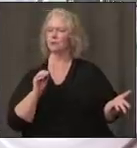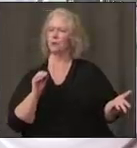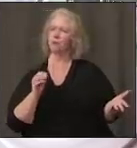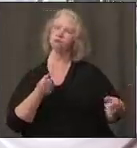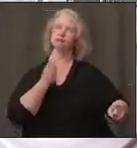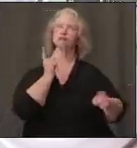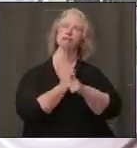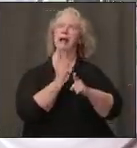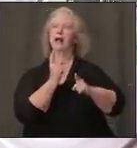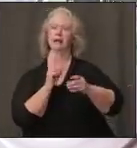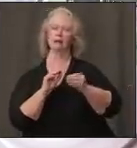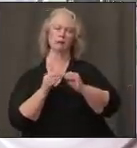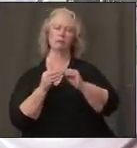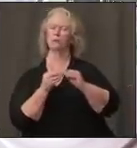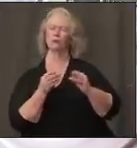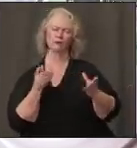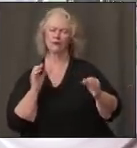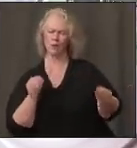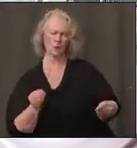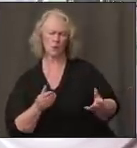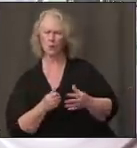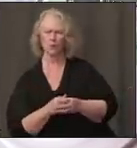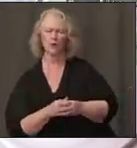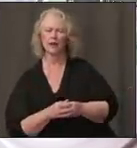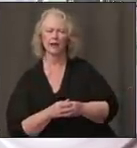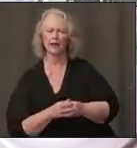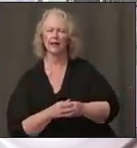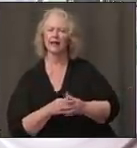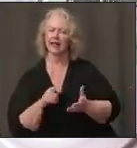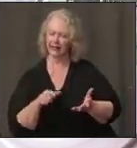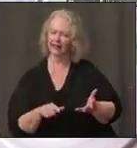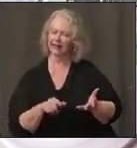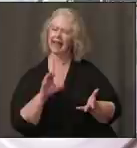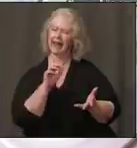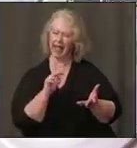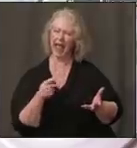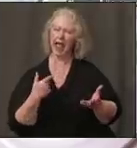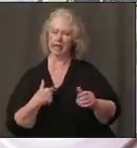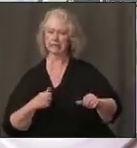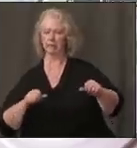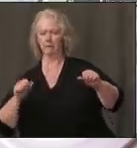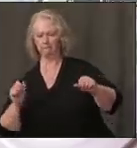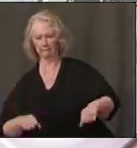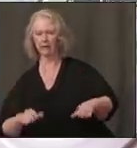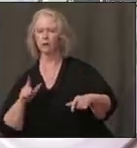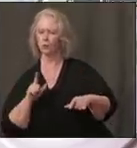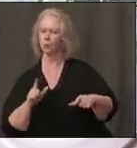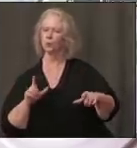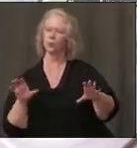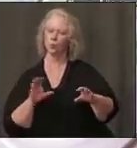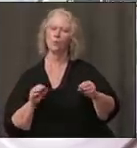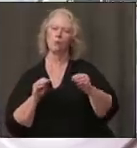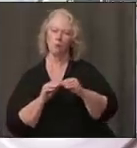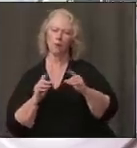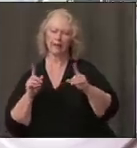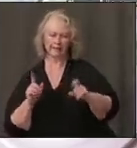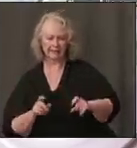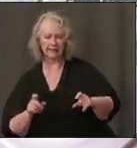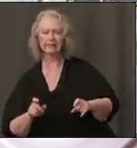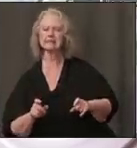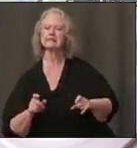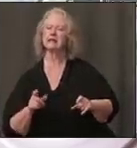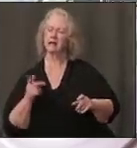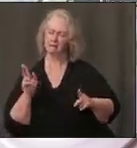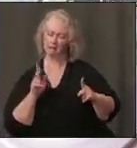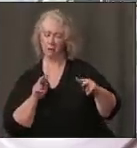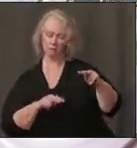right amount. Where the state has the capacity right now to do the testing that most of the groups that have taken a hard look